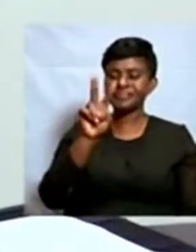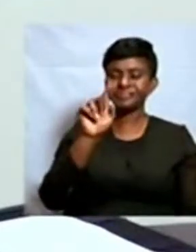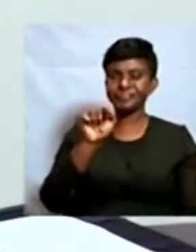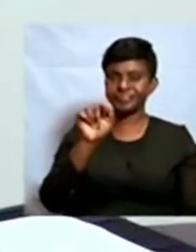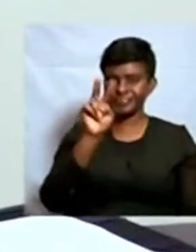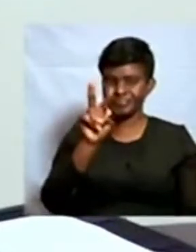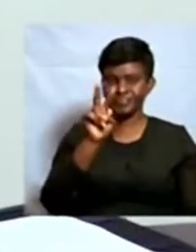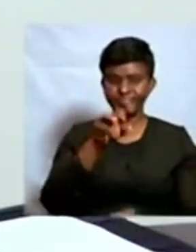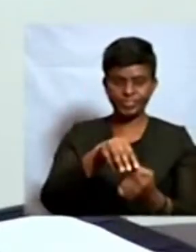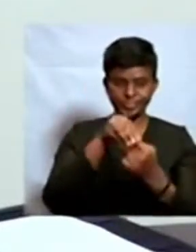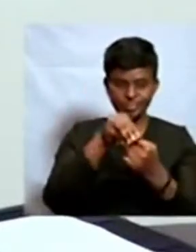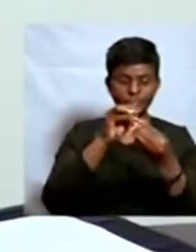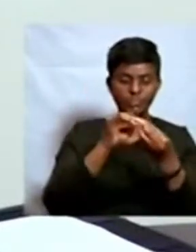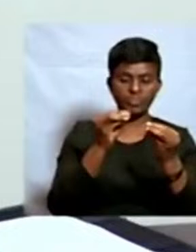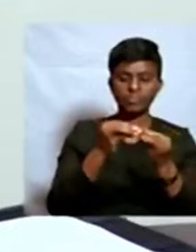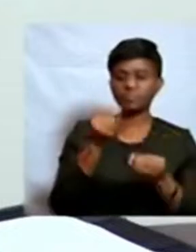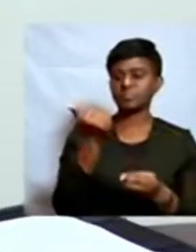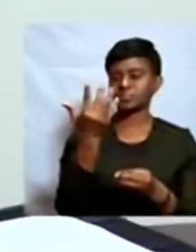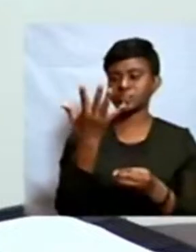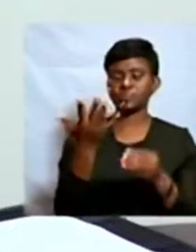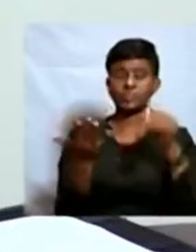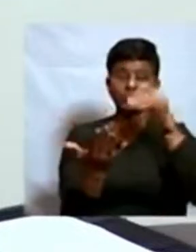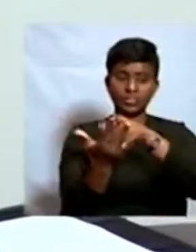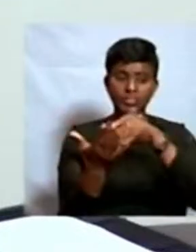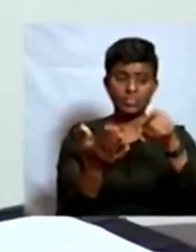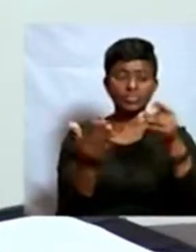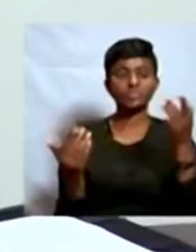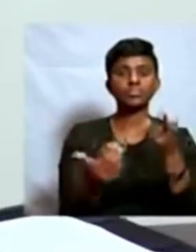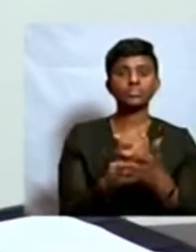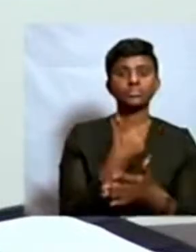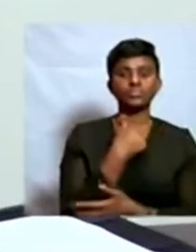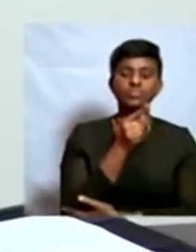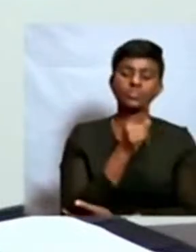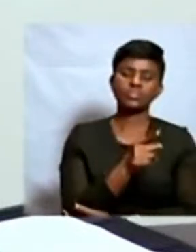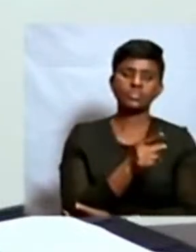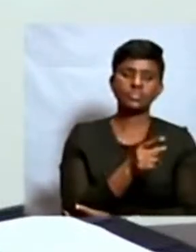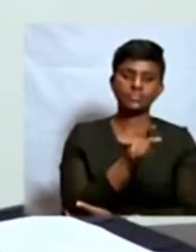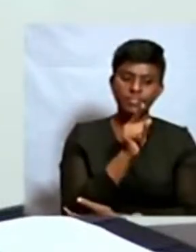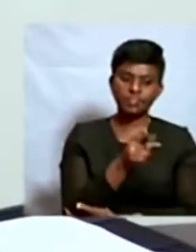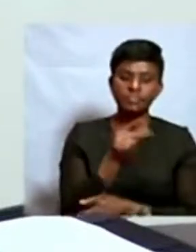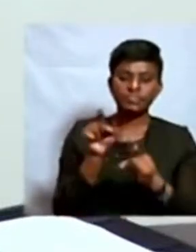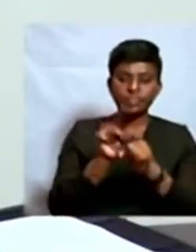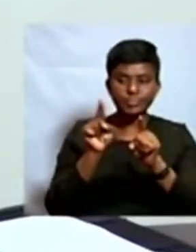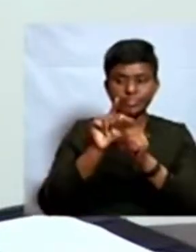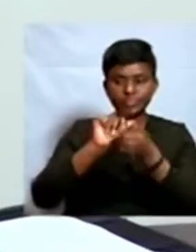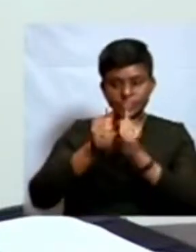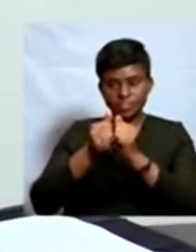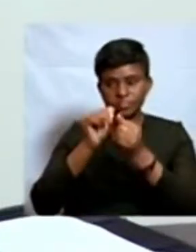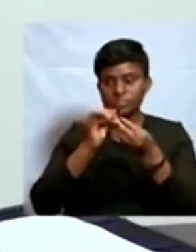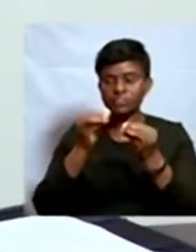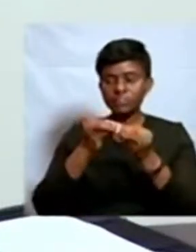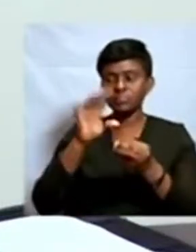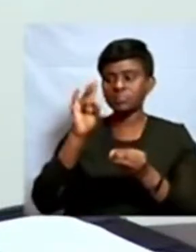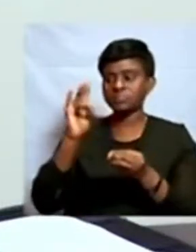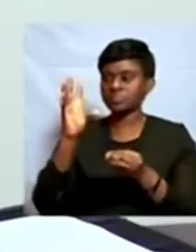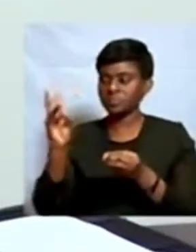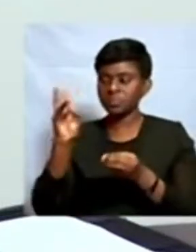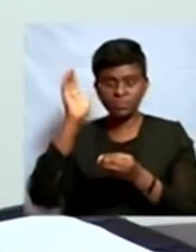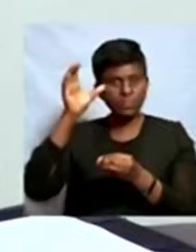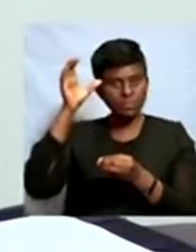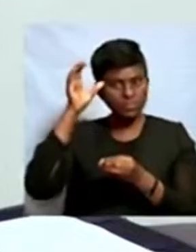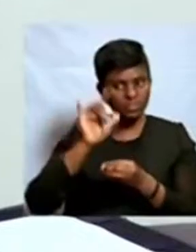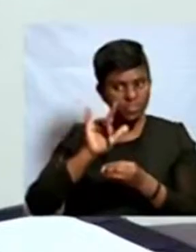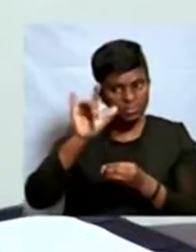3.2.2, specifically Section 15, again this is new. It is amending Section 76 of the Civil